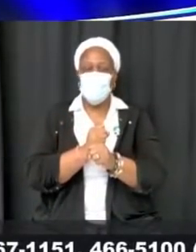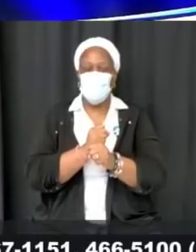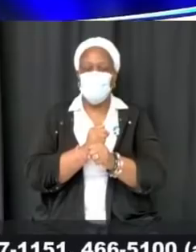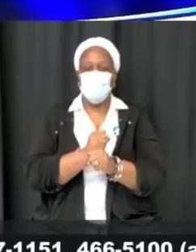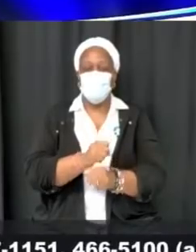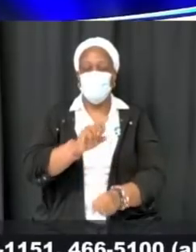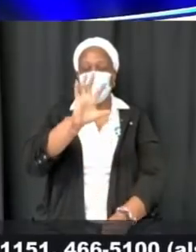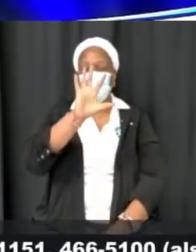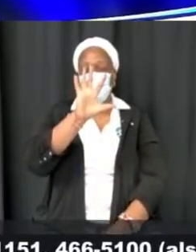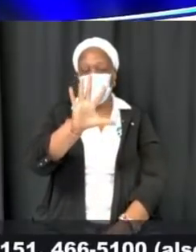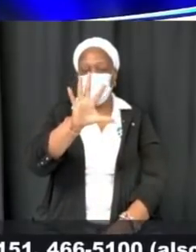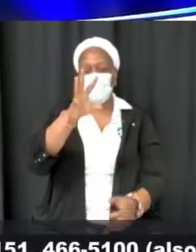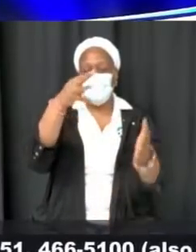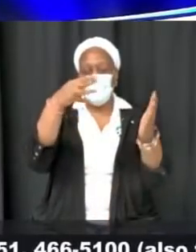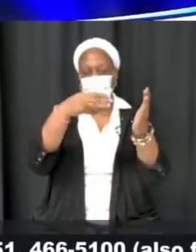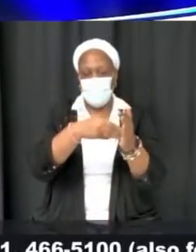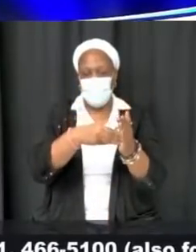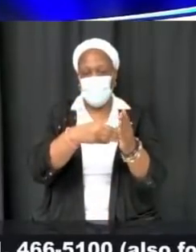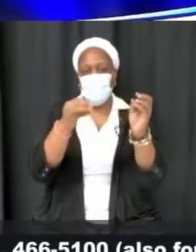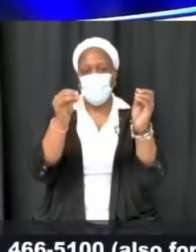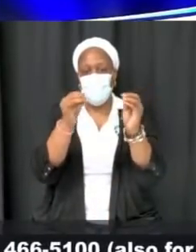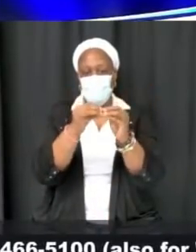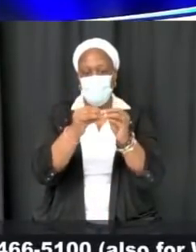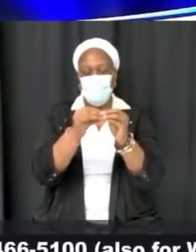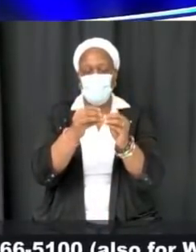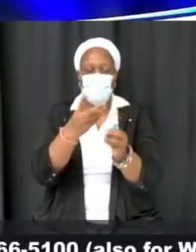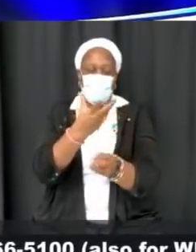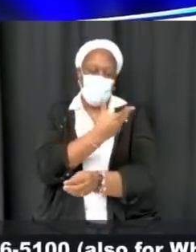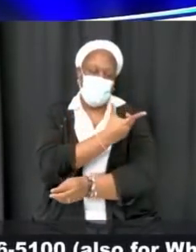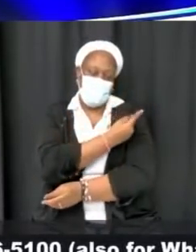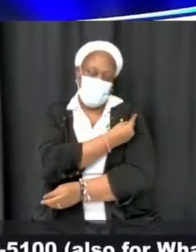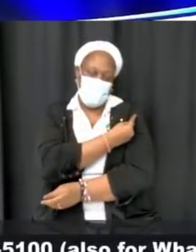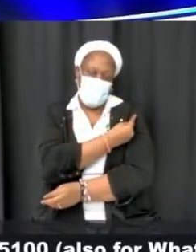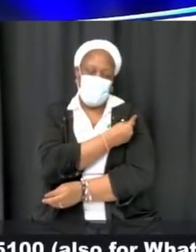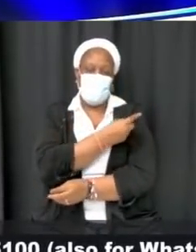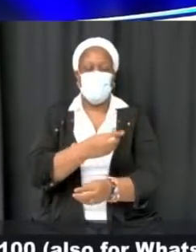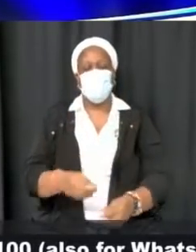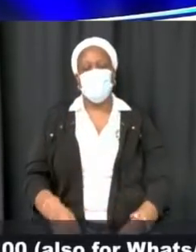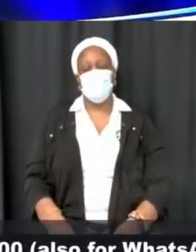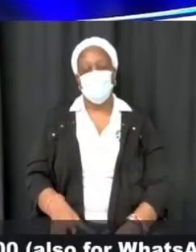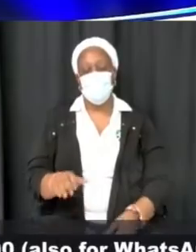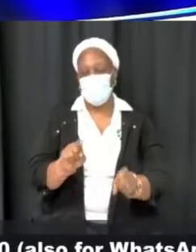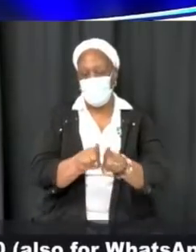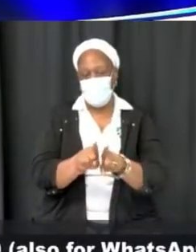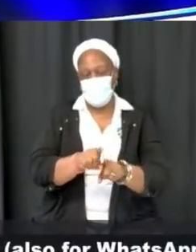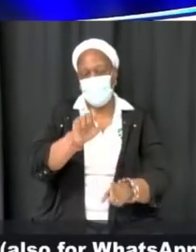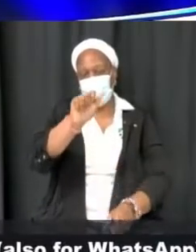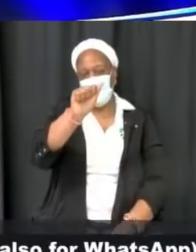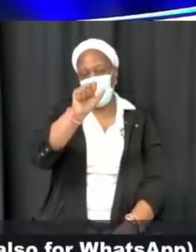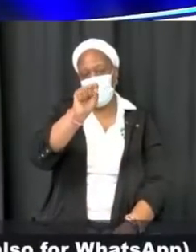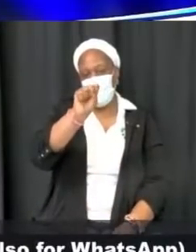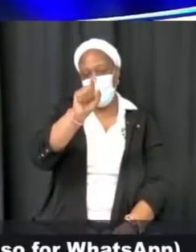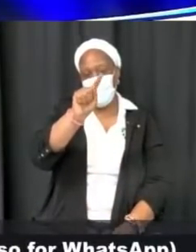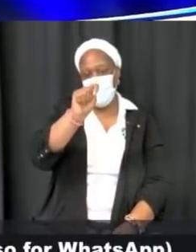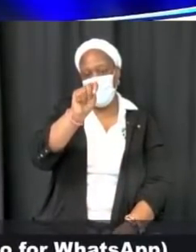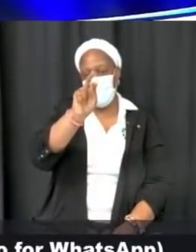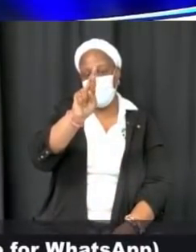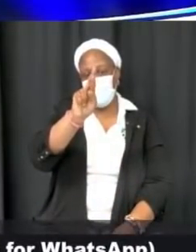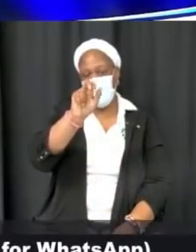additional 5,000 doses of the Oxford